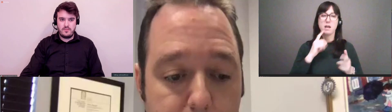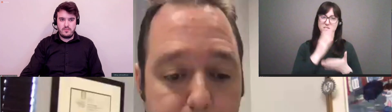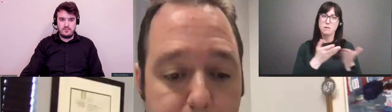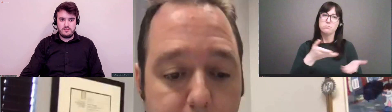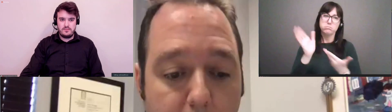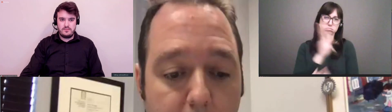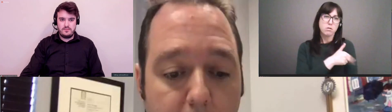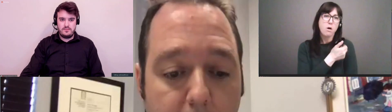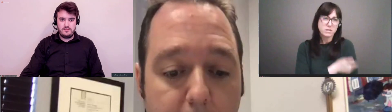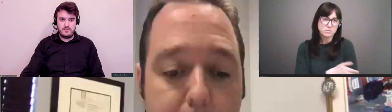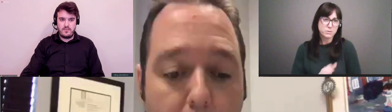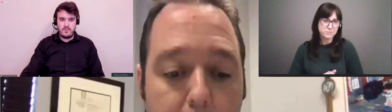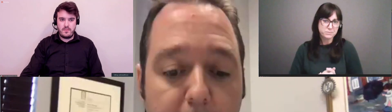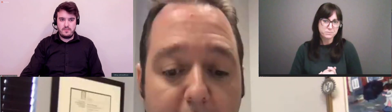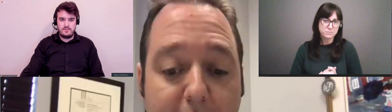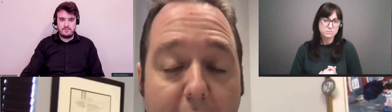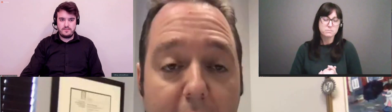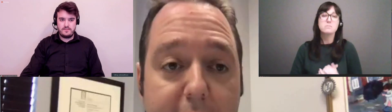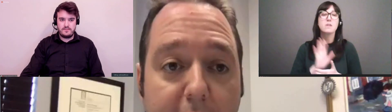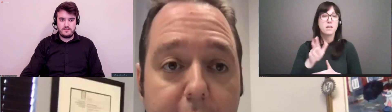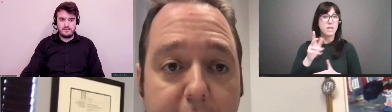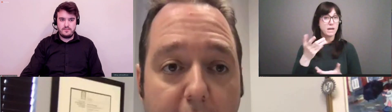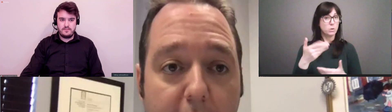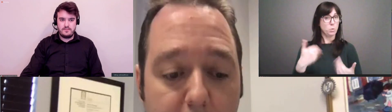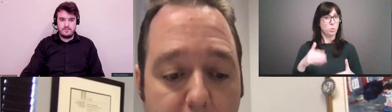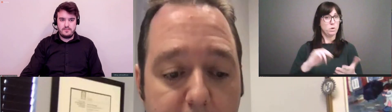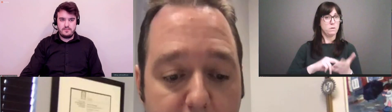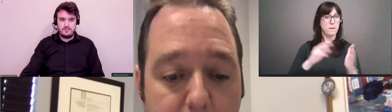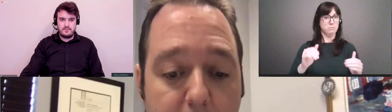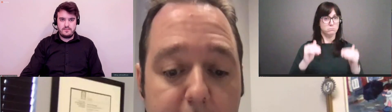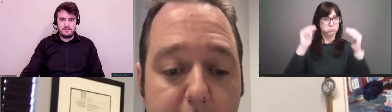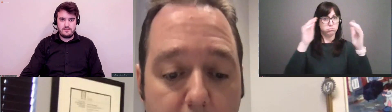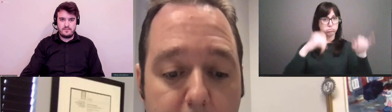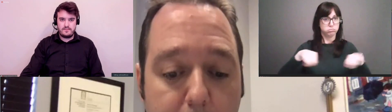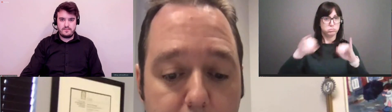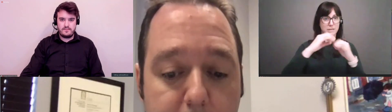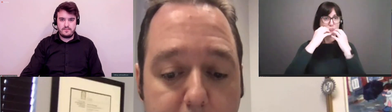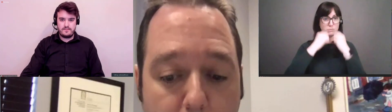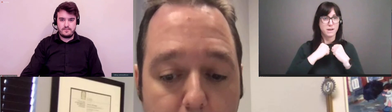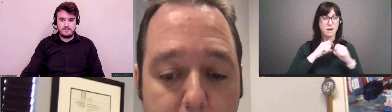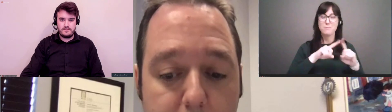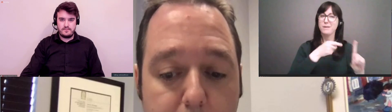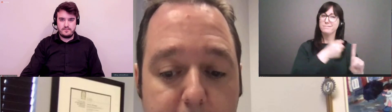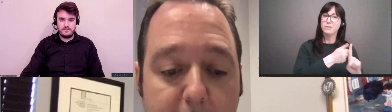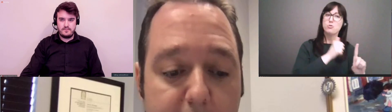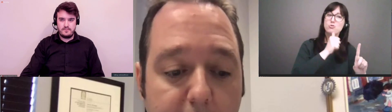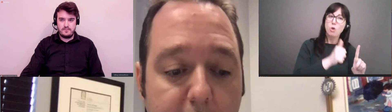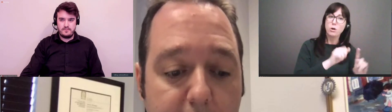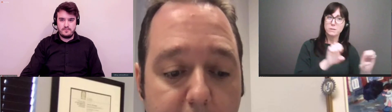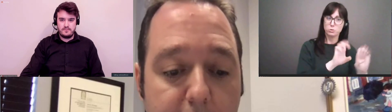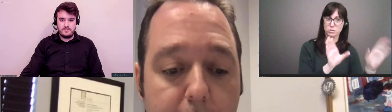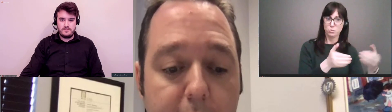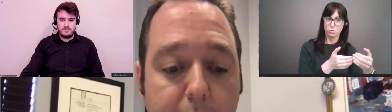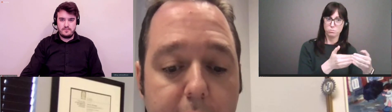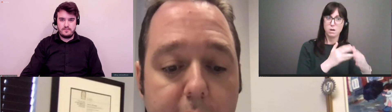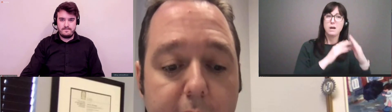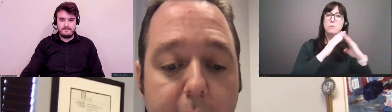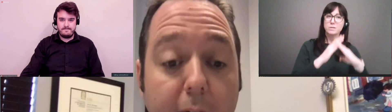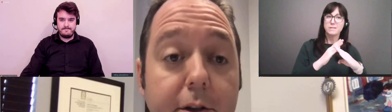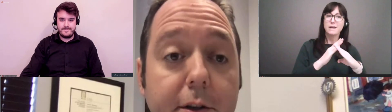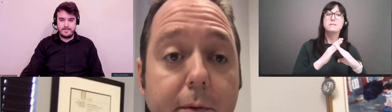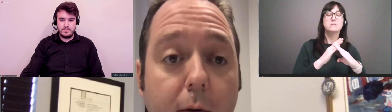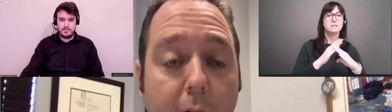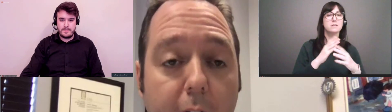hospital. This model provides a high standard of care in a venue that is not an emergency department, protecting the ED for resources